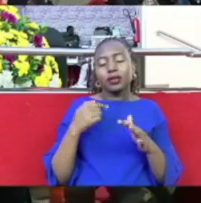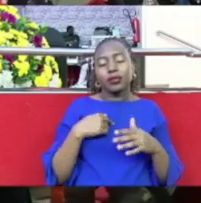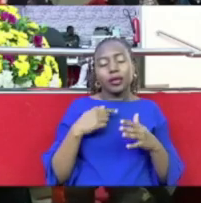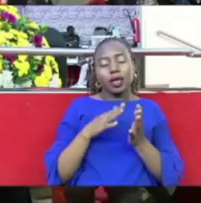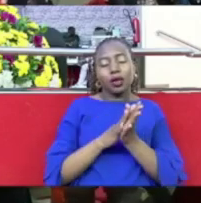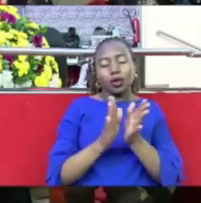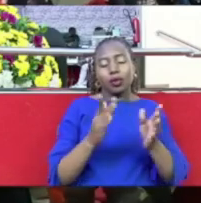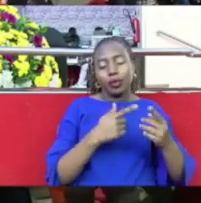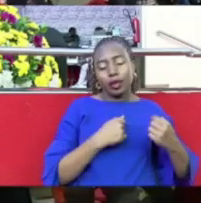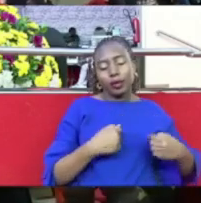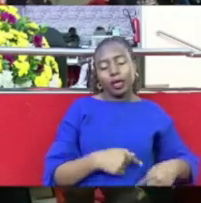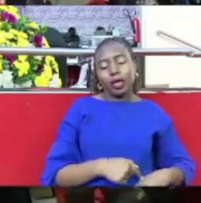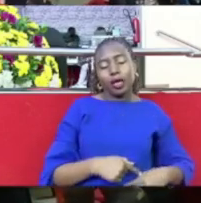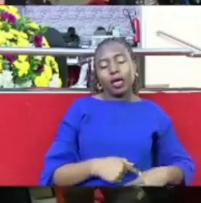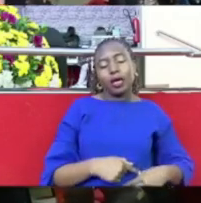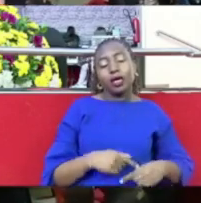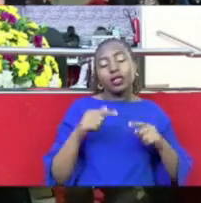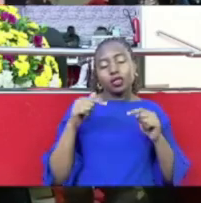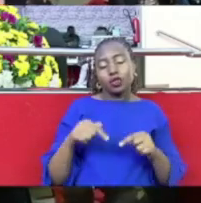I open my heart today.